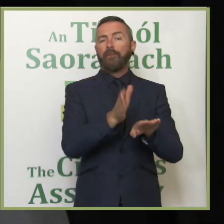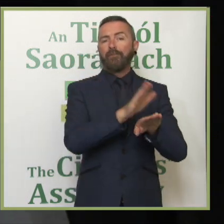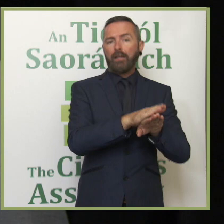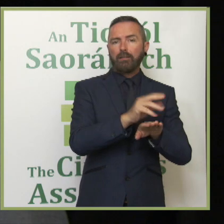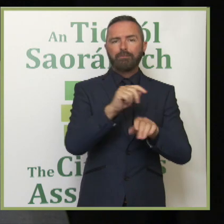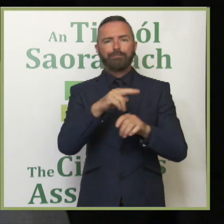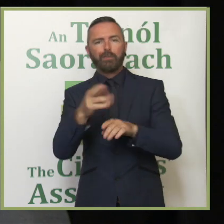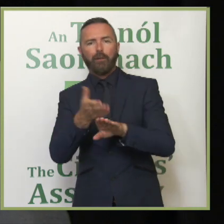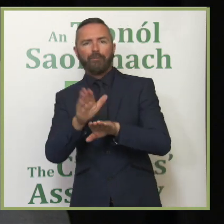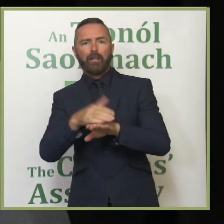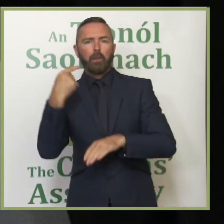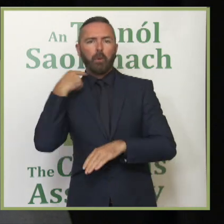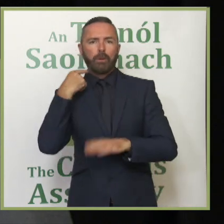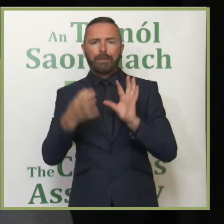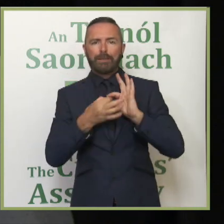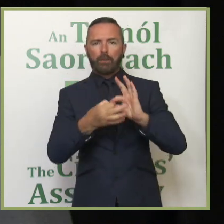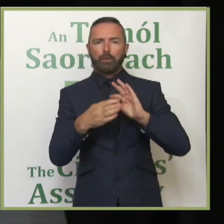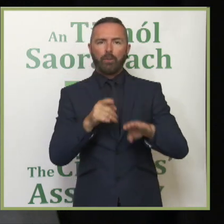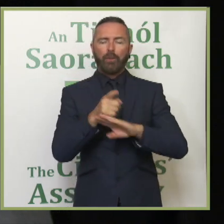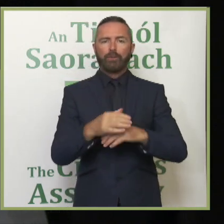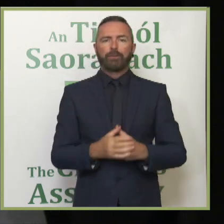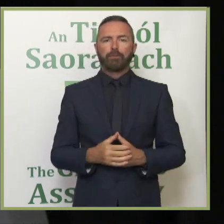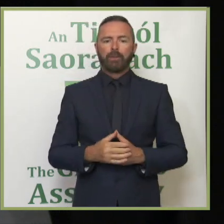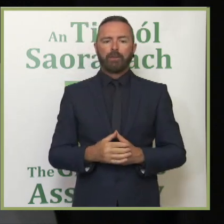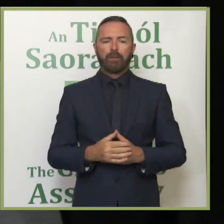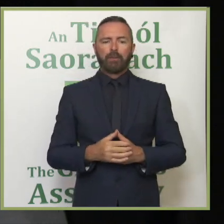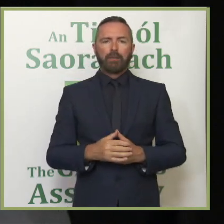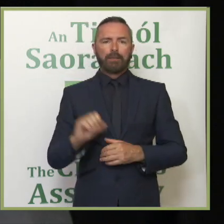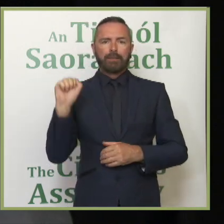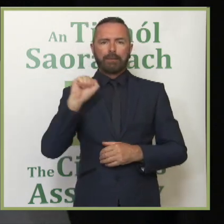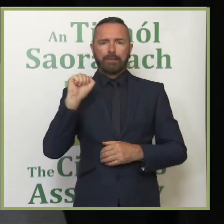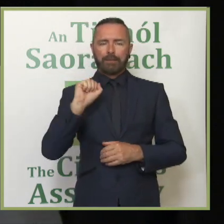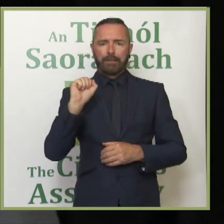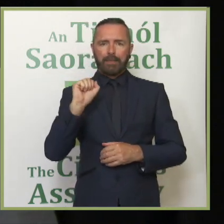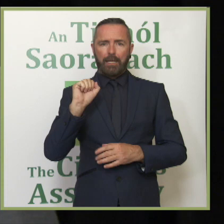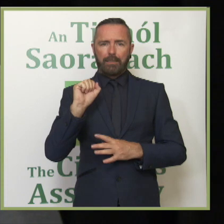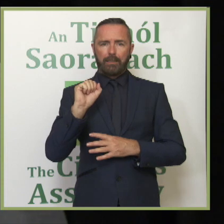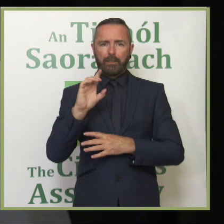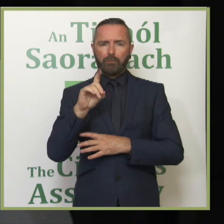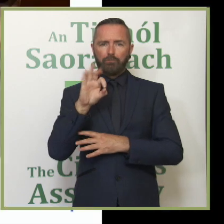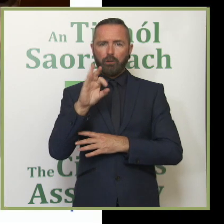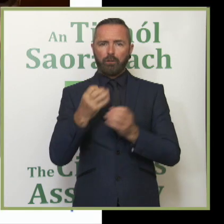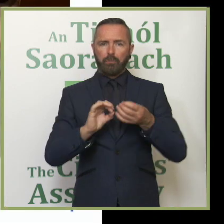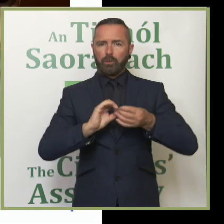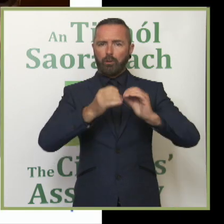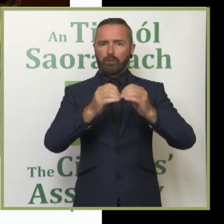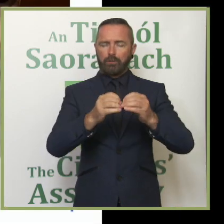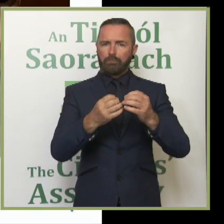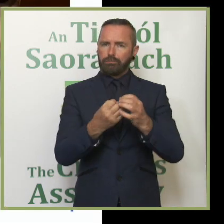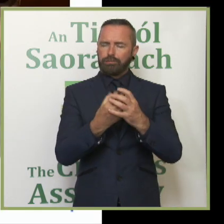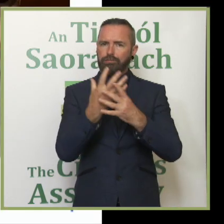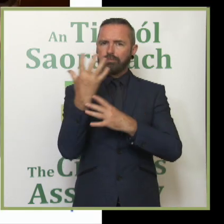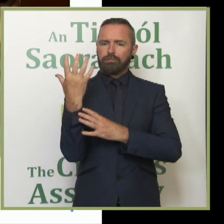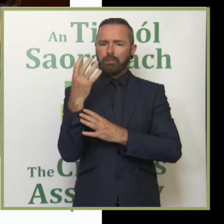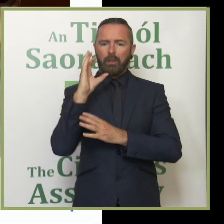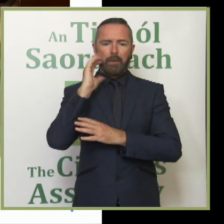poisonings have been associated with these. Synthetic drug production more generally within Europe is escalating, and this is a direct result of